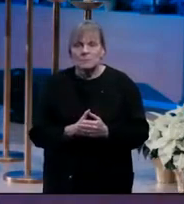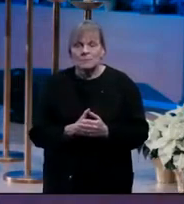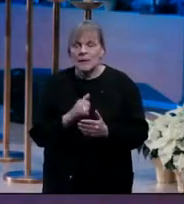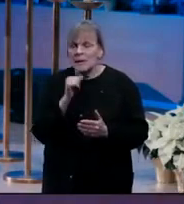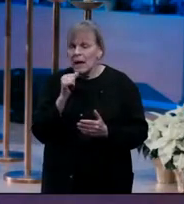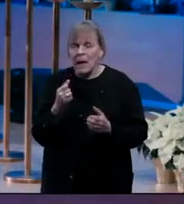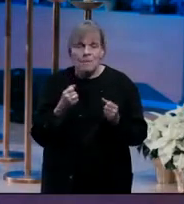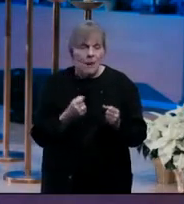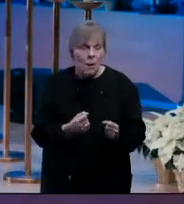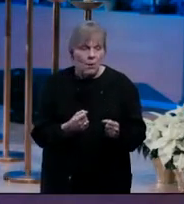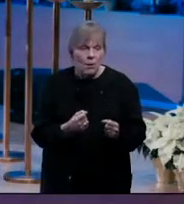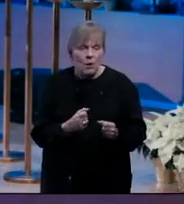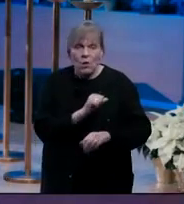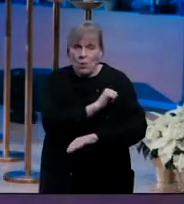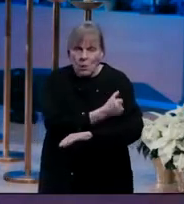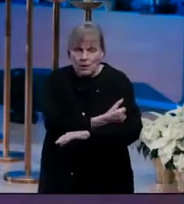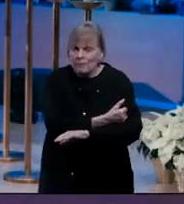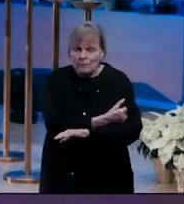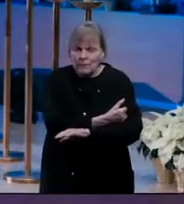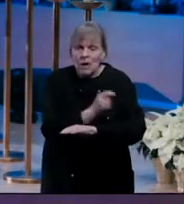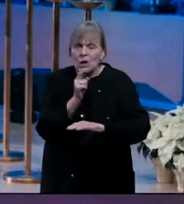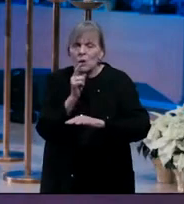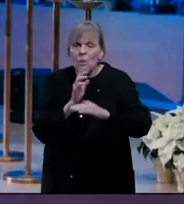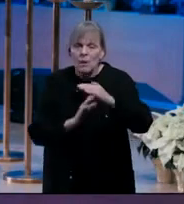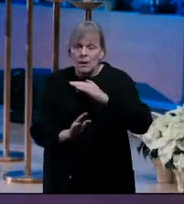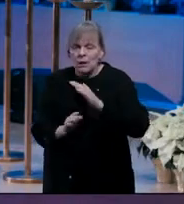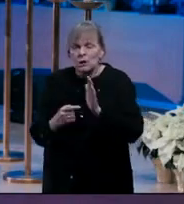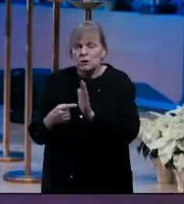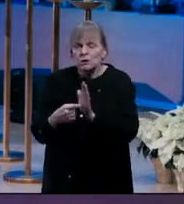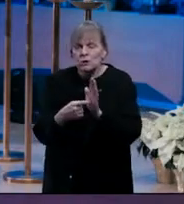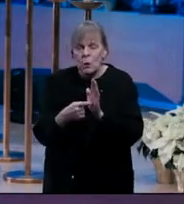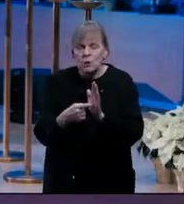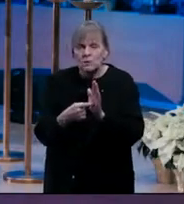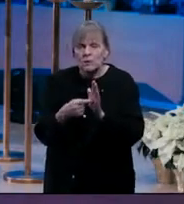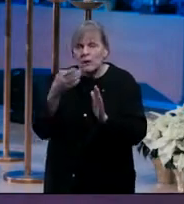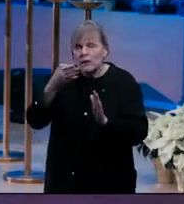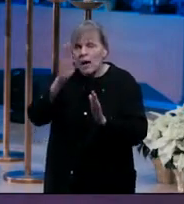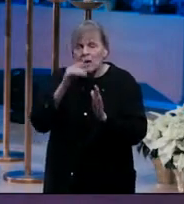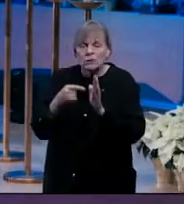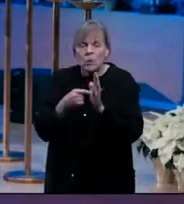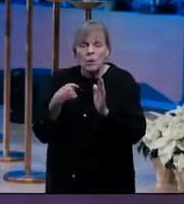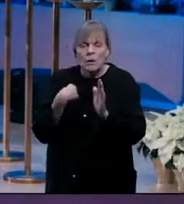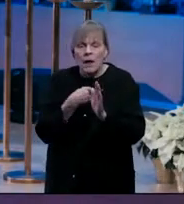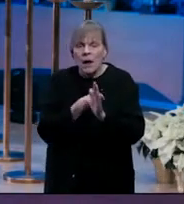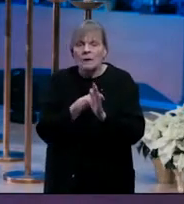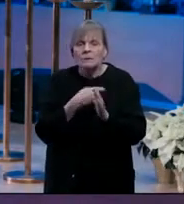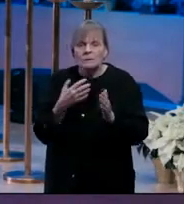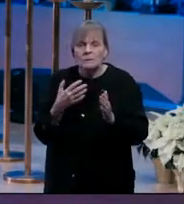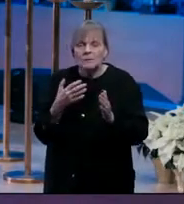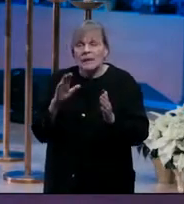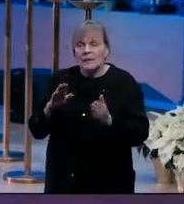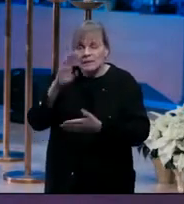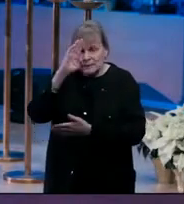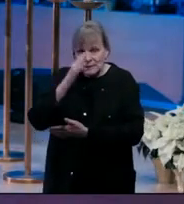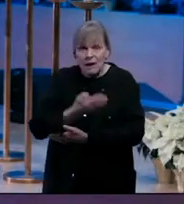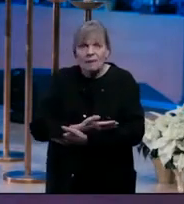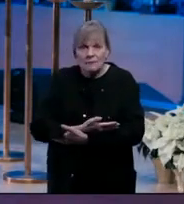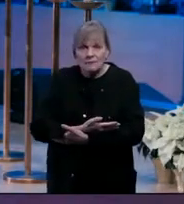Not in power and authority, but in humility that reflects the humility that our God has shown us in the sending of his